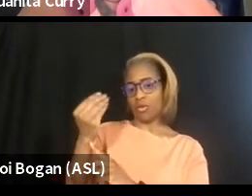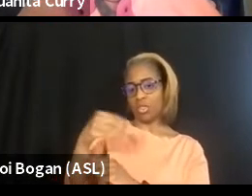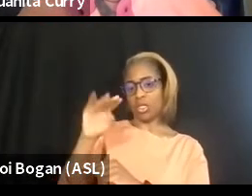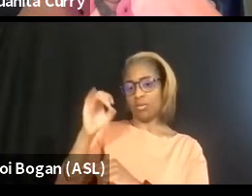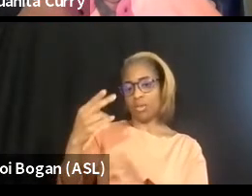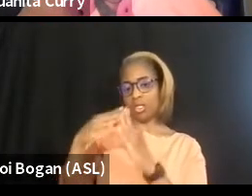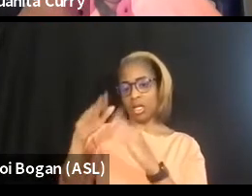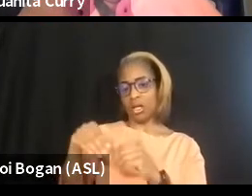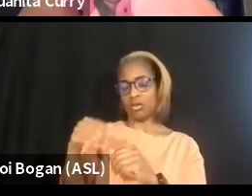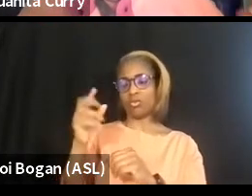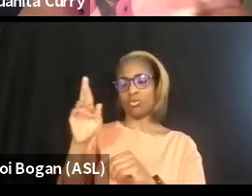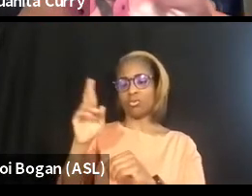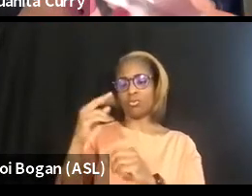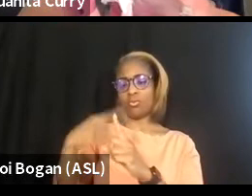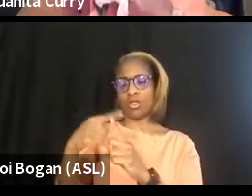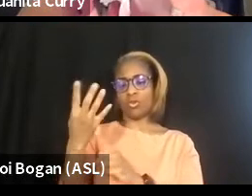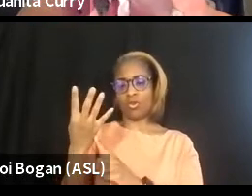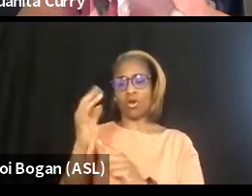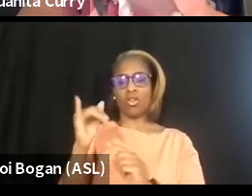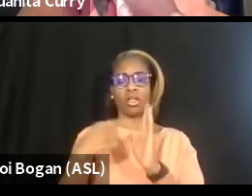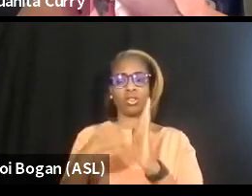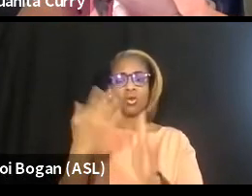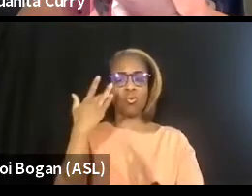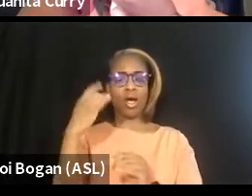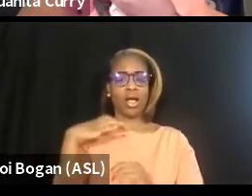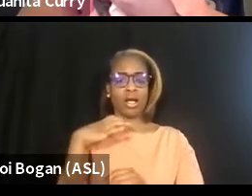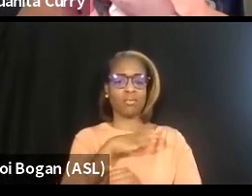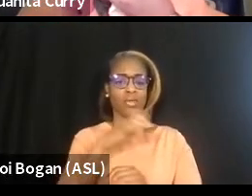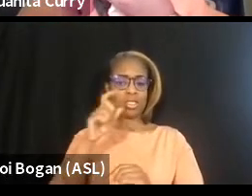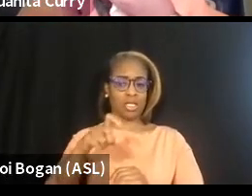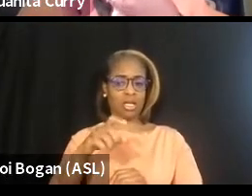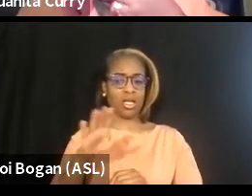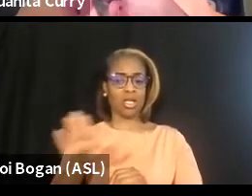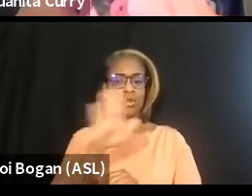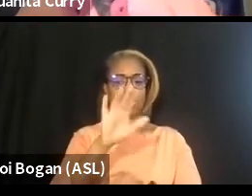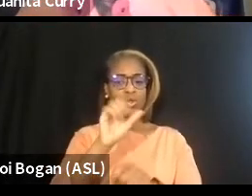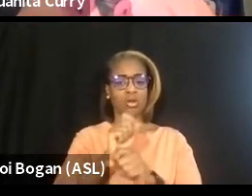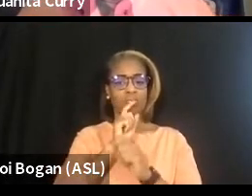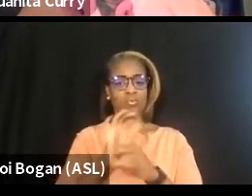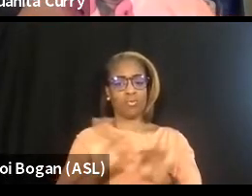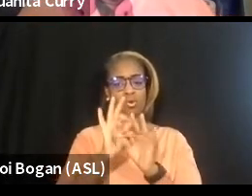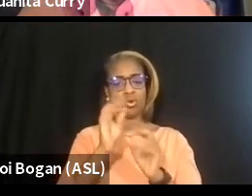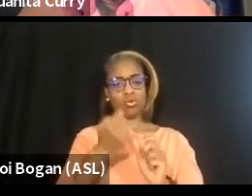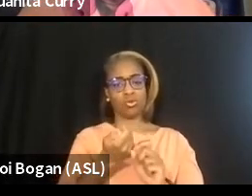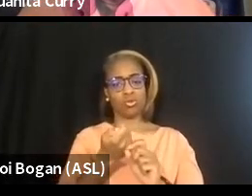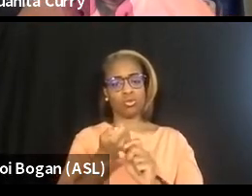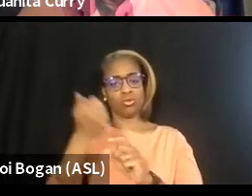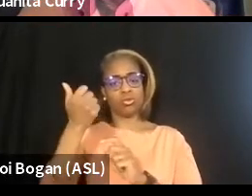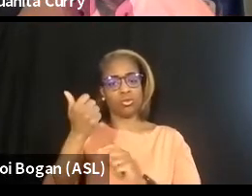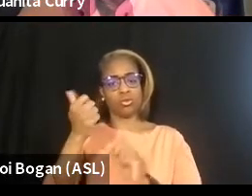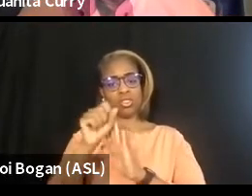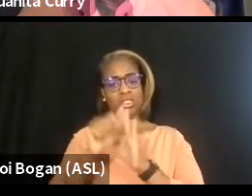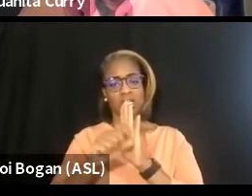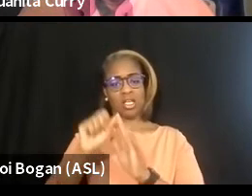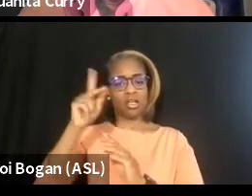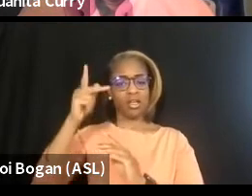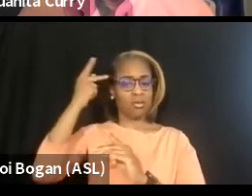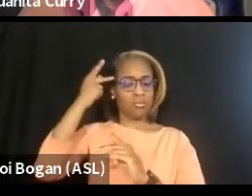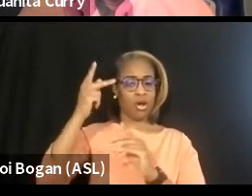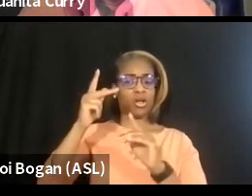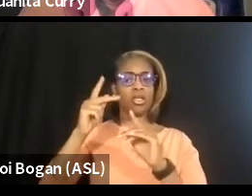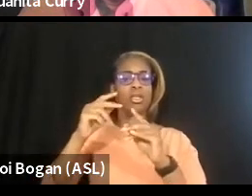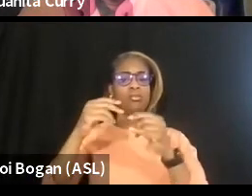4. This clearly shows why this commission is necessary and why your job is important to rid our party of our state of the party gerrymanders that